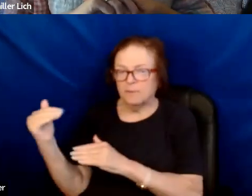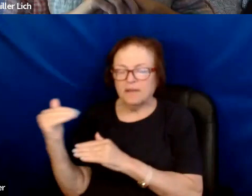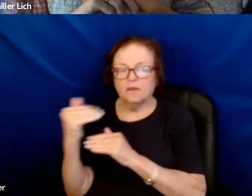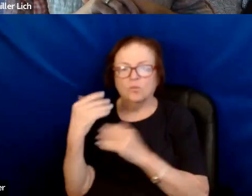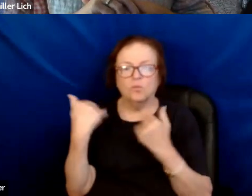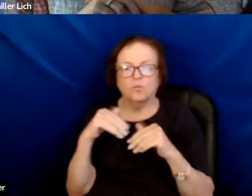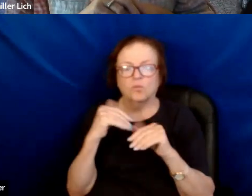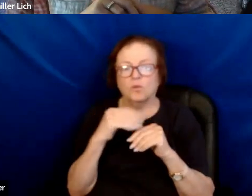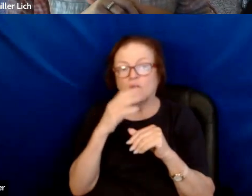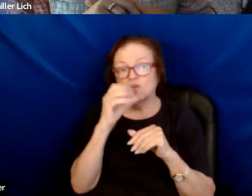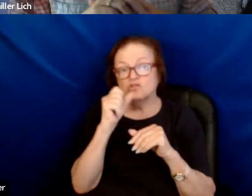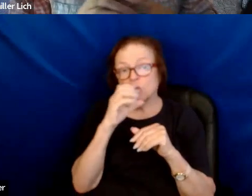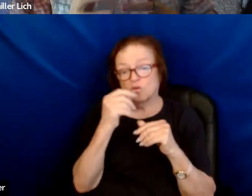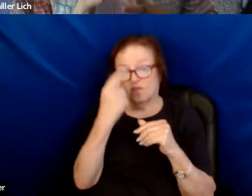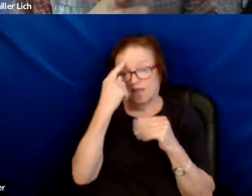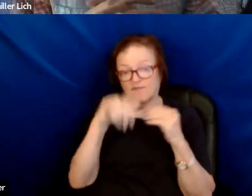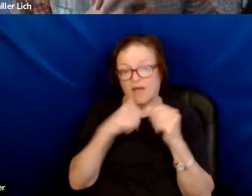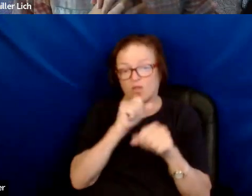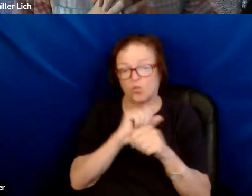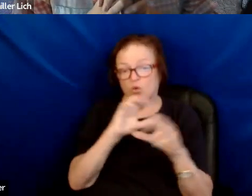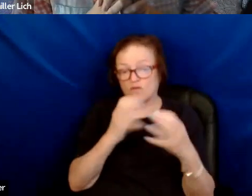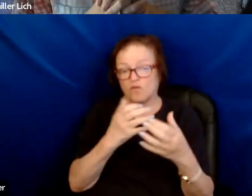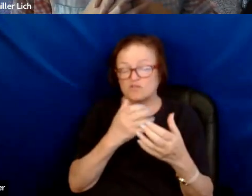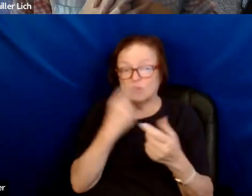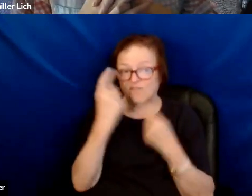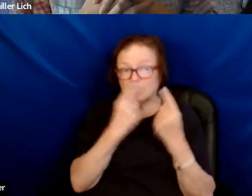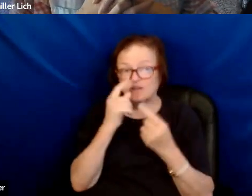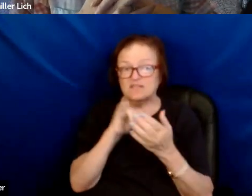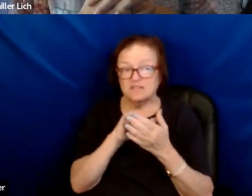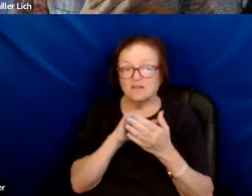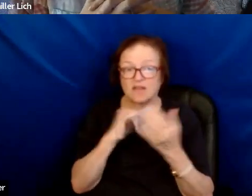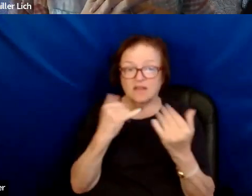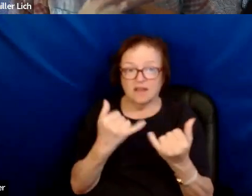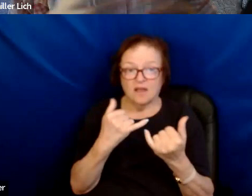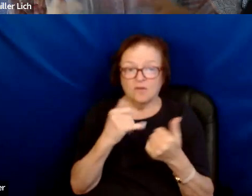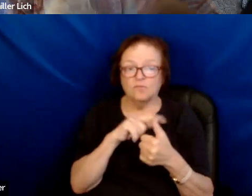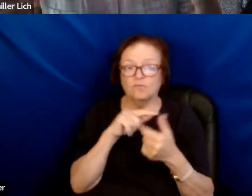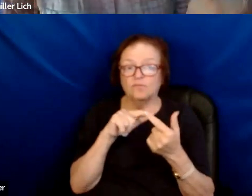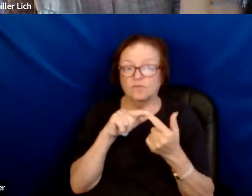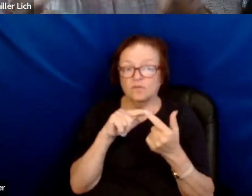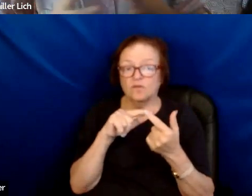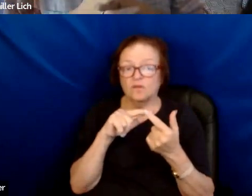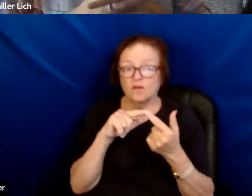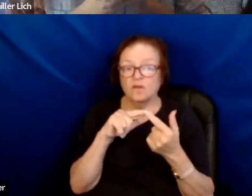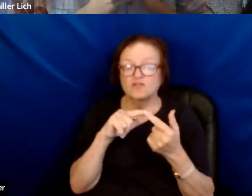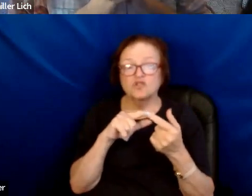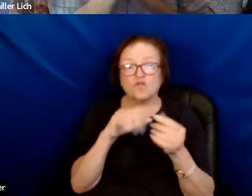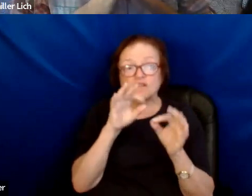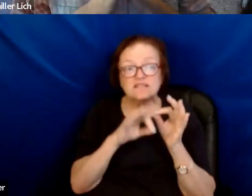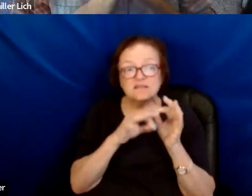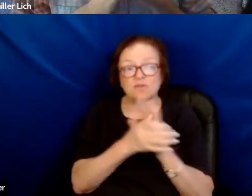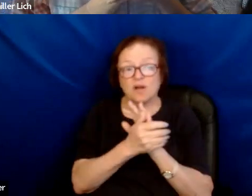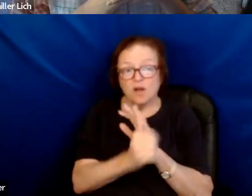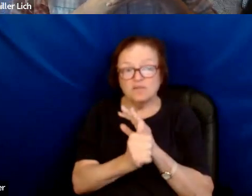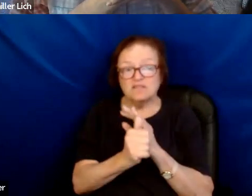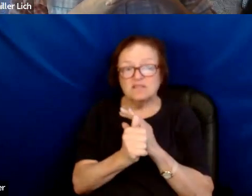enters into all of this simulation because it absolutely needs to. So I think that for the for the simple competency restoration model, I think